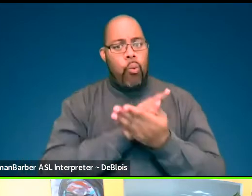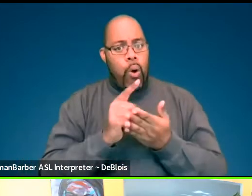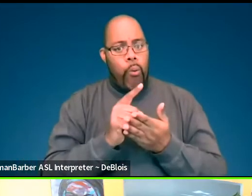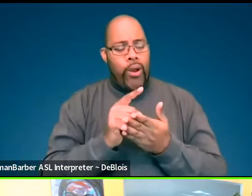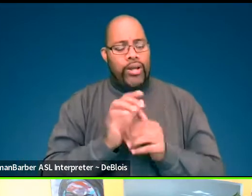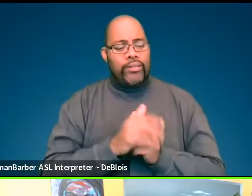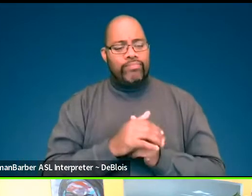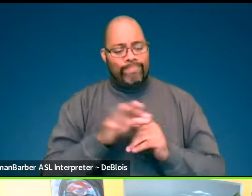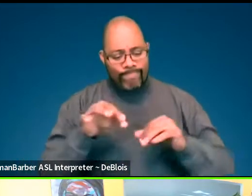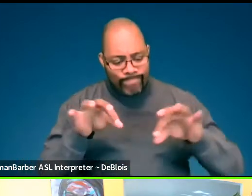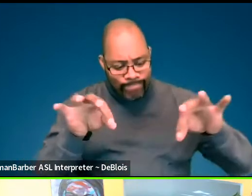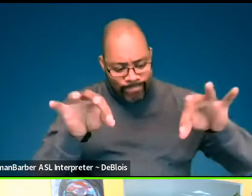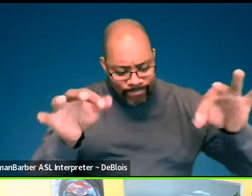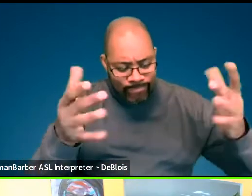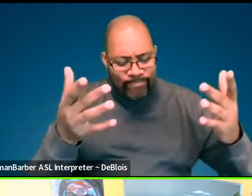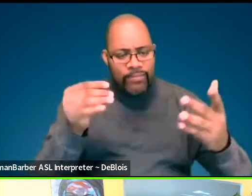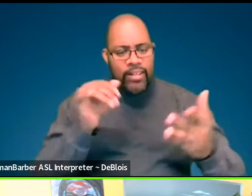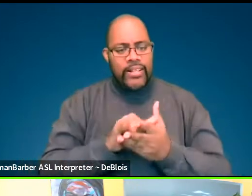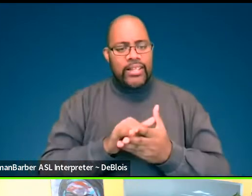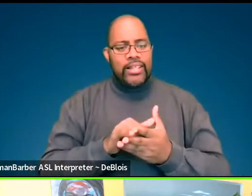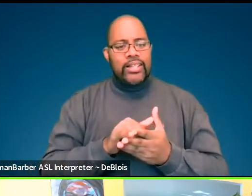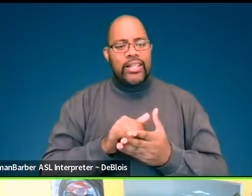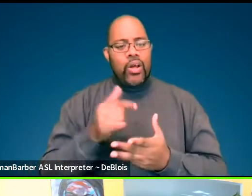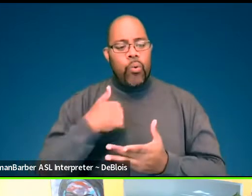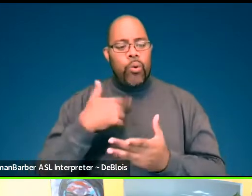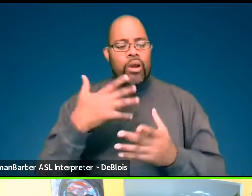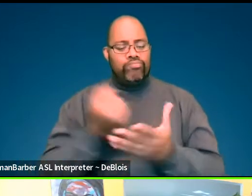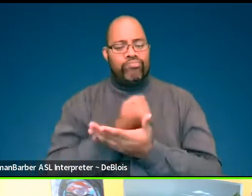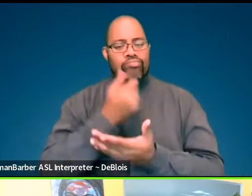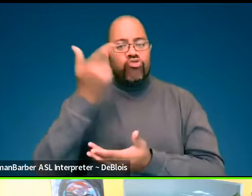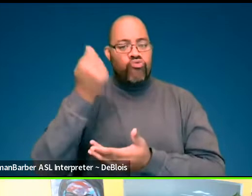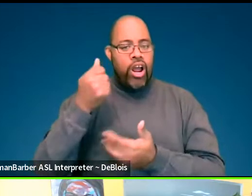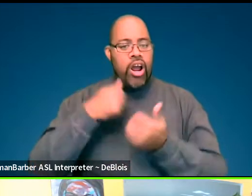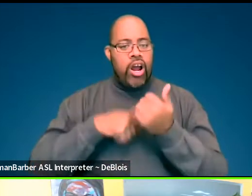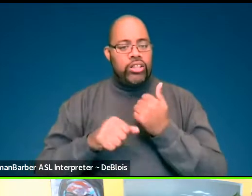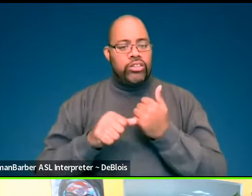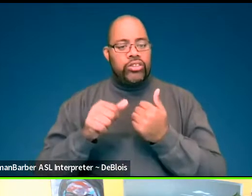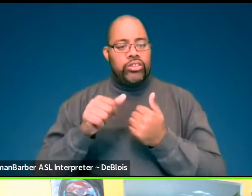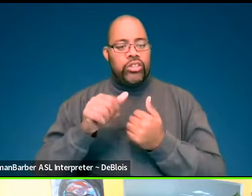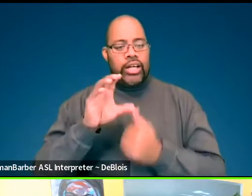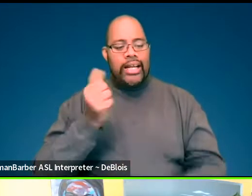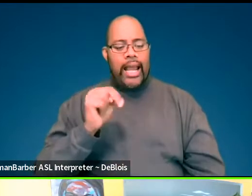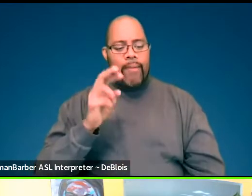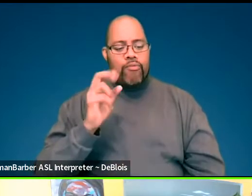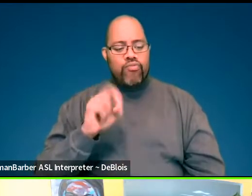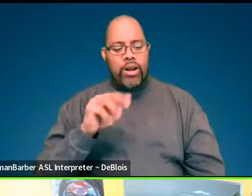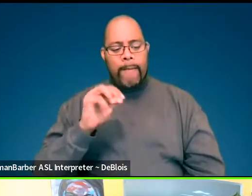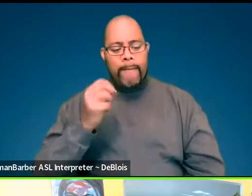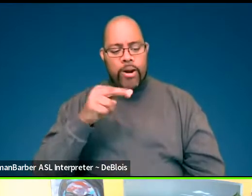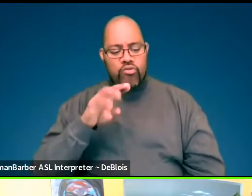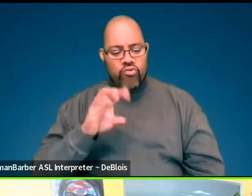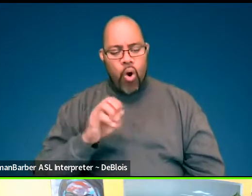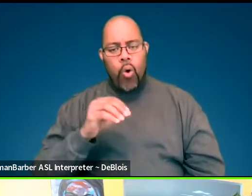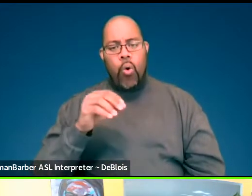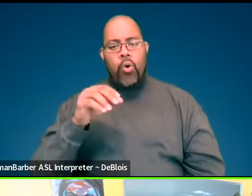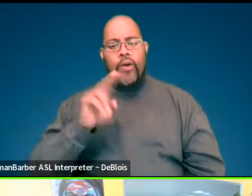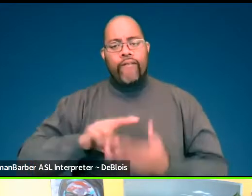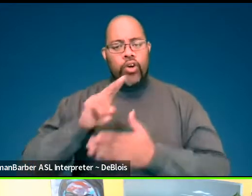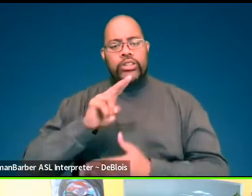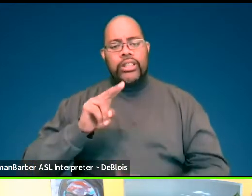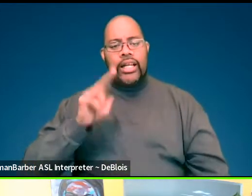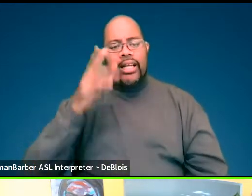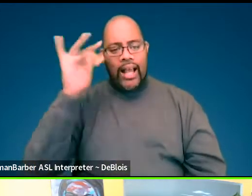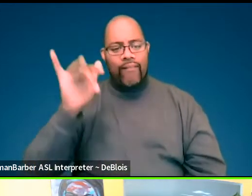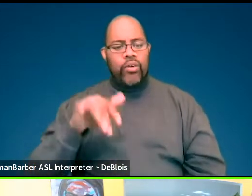And through a grant that Justin and I secured under Cameron Monroe at the University of California, Santa Cruz, through the University of